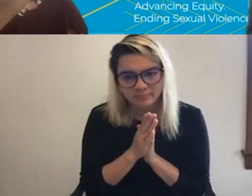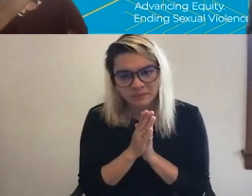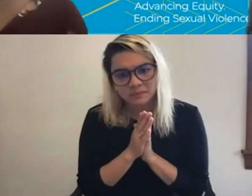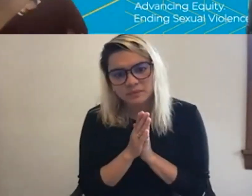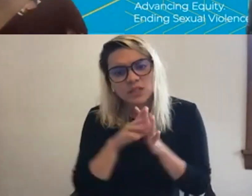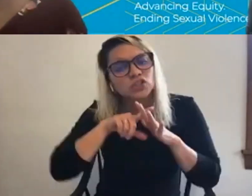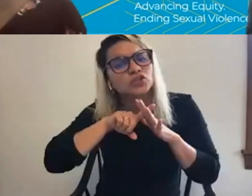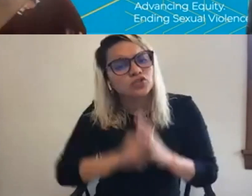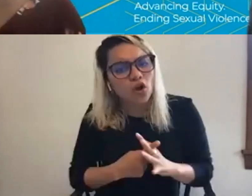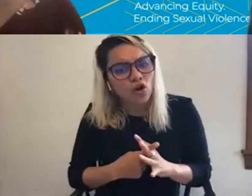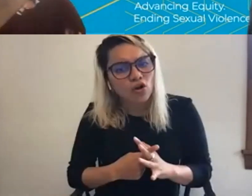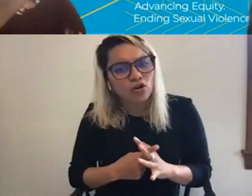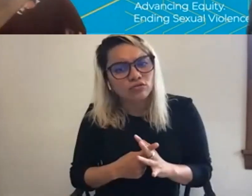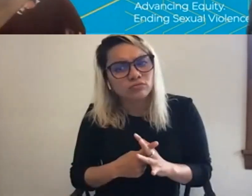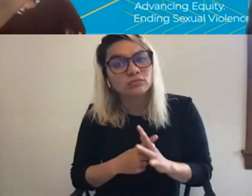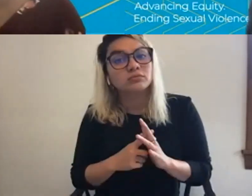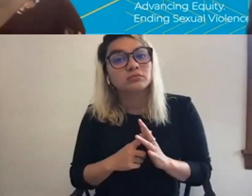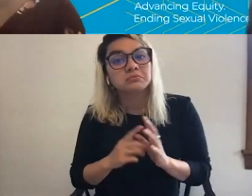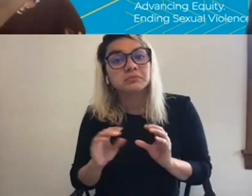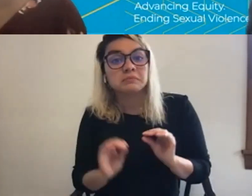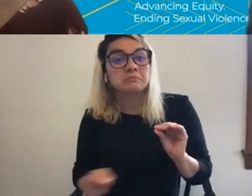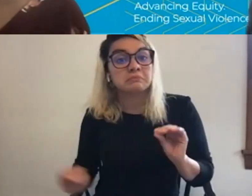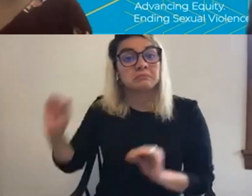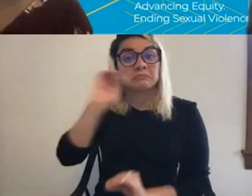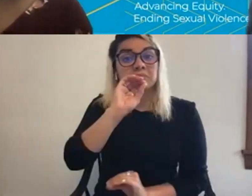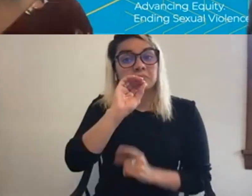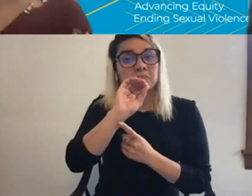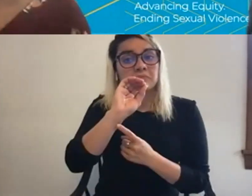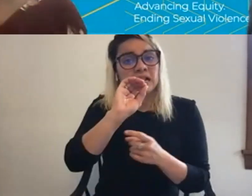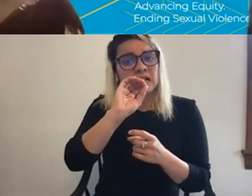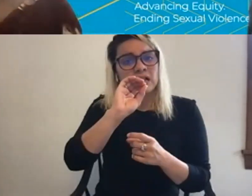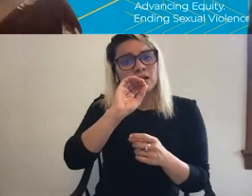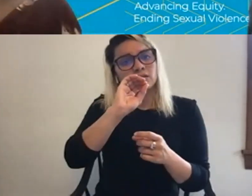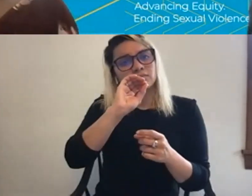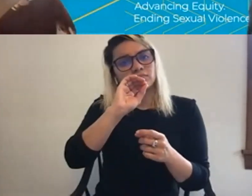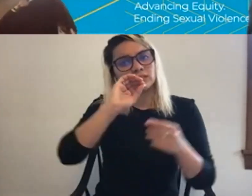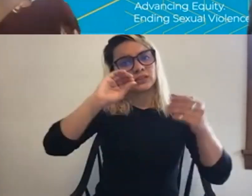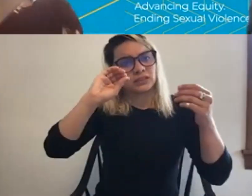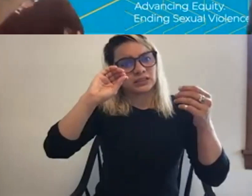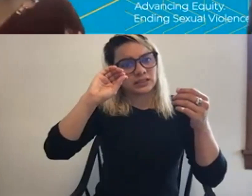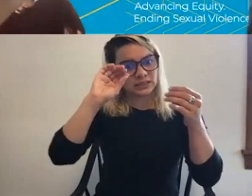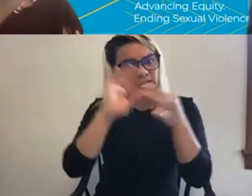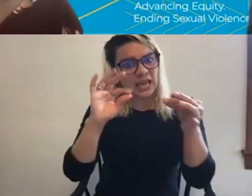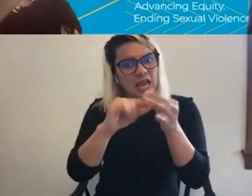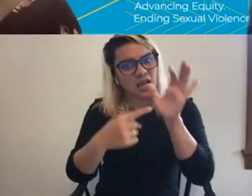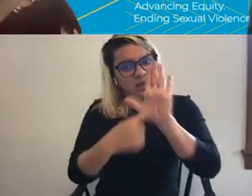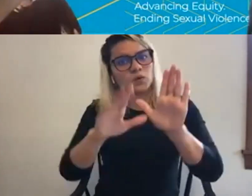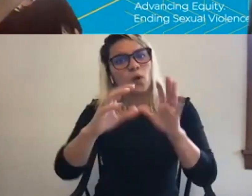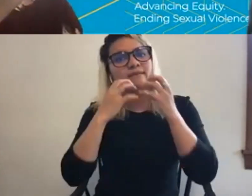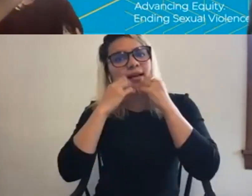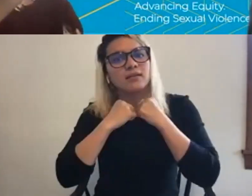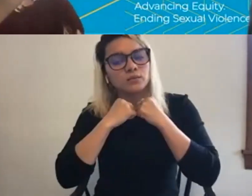that, naming that, this is what you believe, that people should feel safe. Everyone should feel